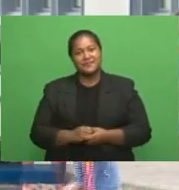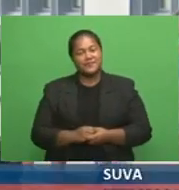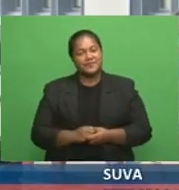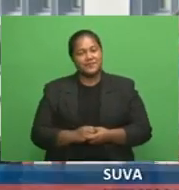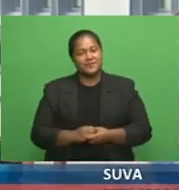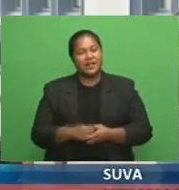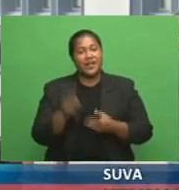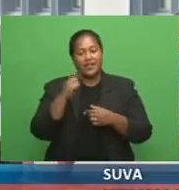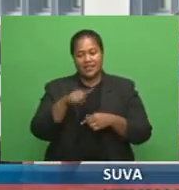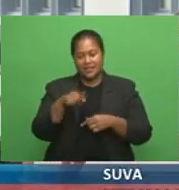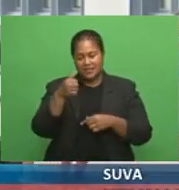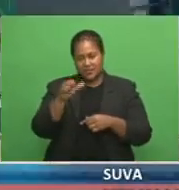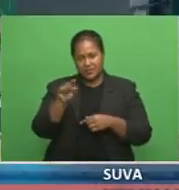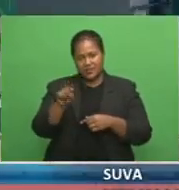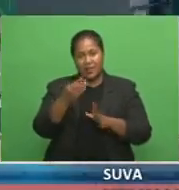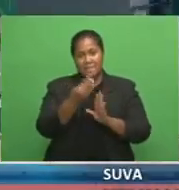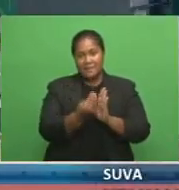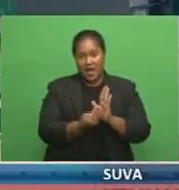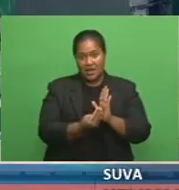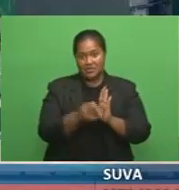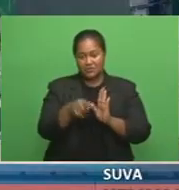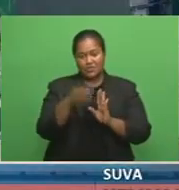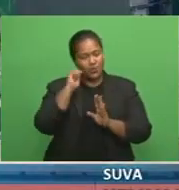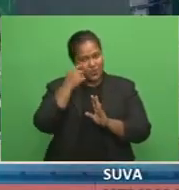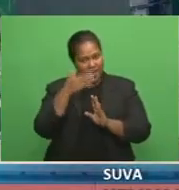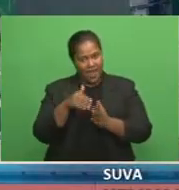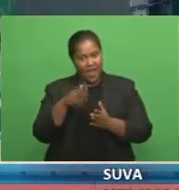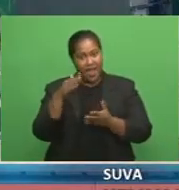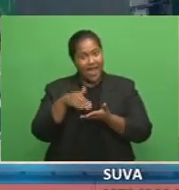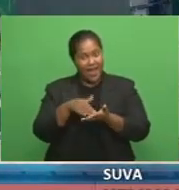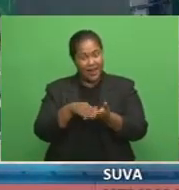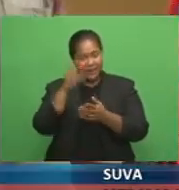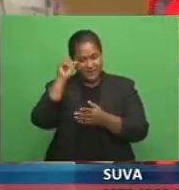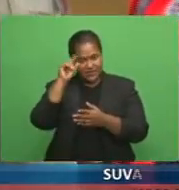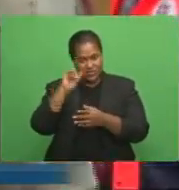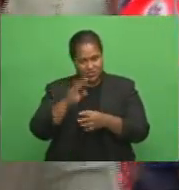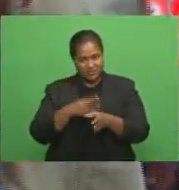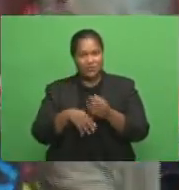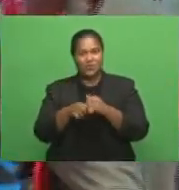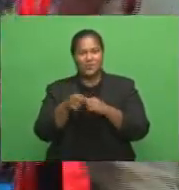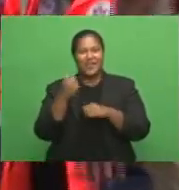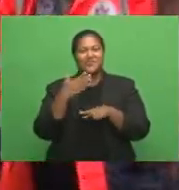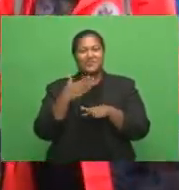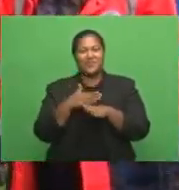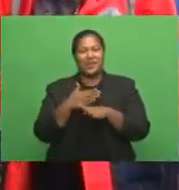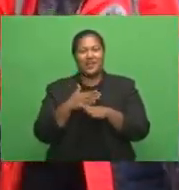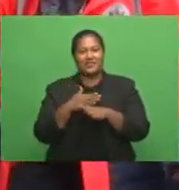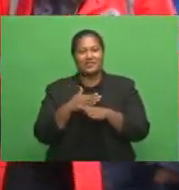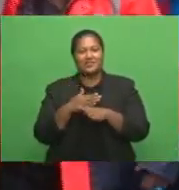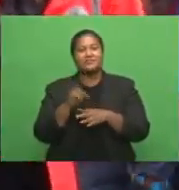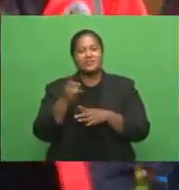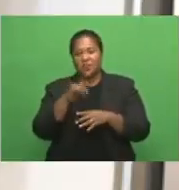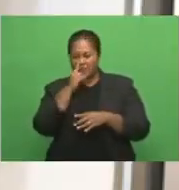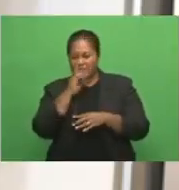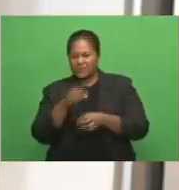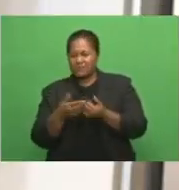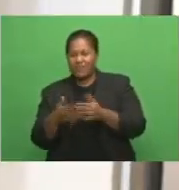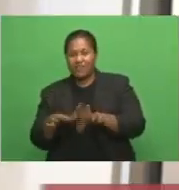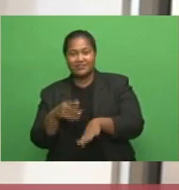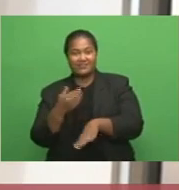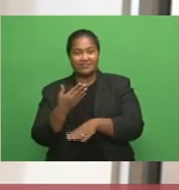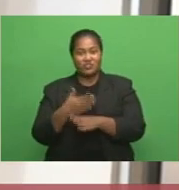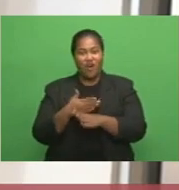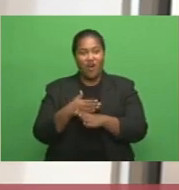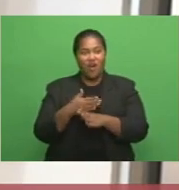EU says the budget is one that will help Fijians get back on their feet. You have a lot of people who lost their jobs or source of income, so